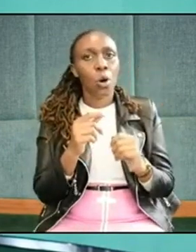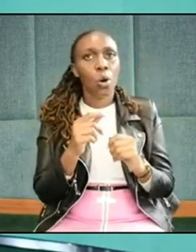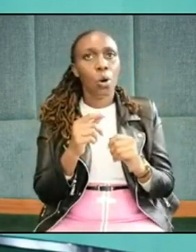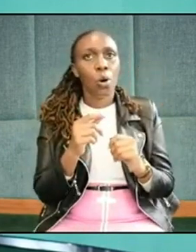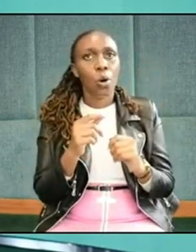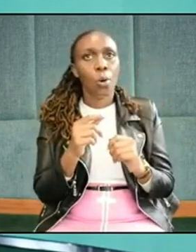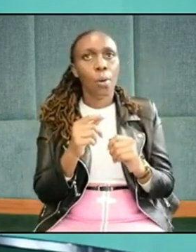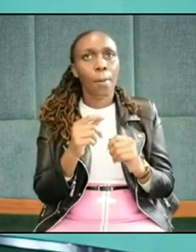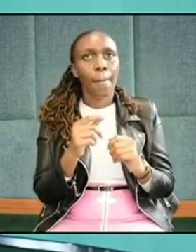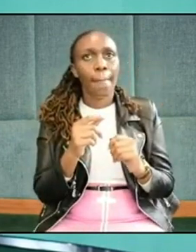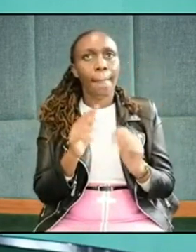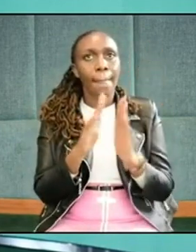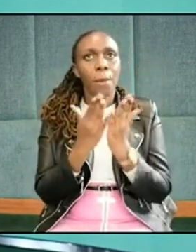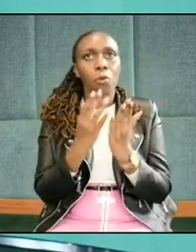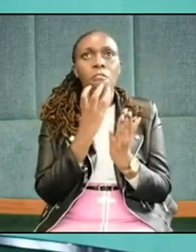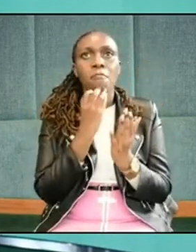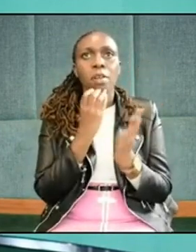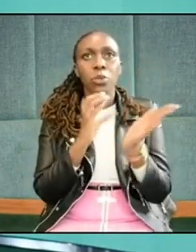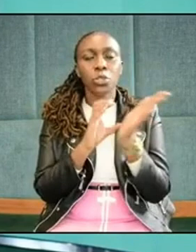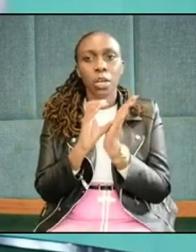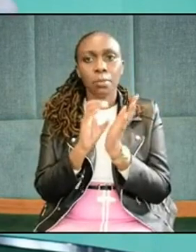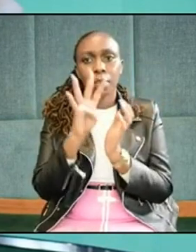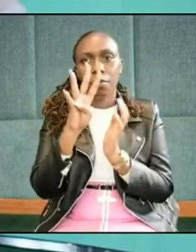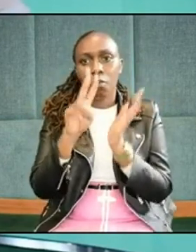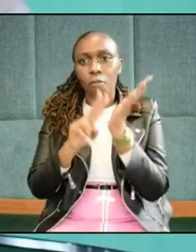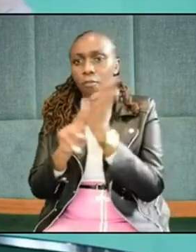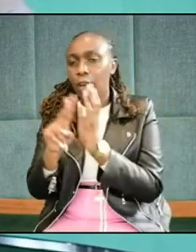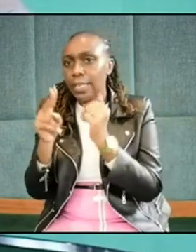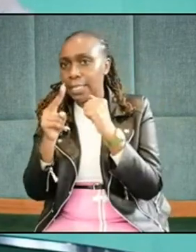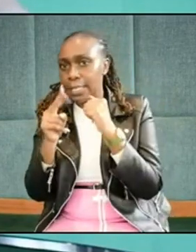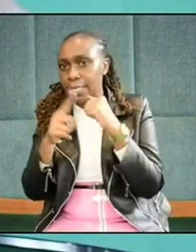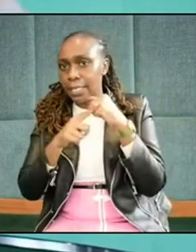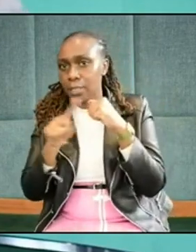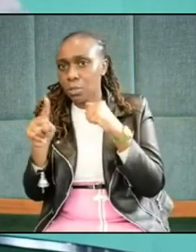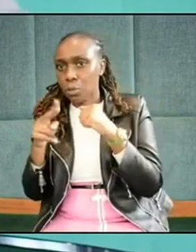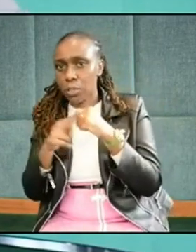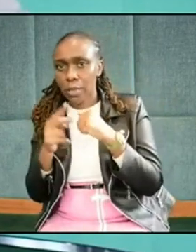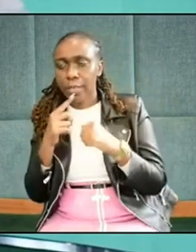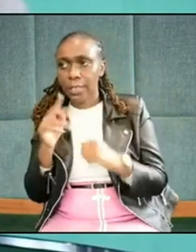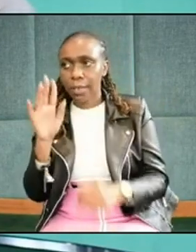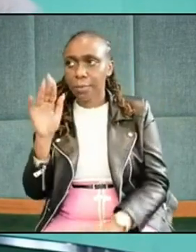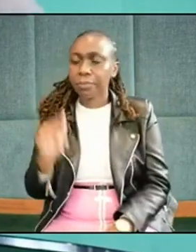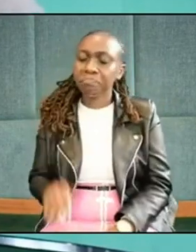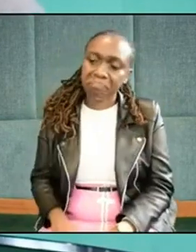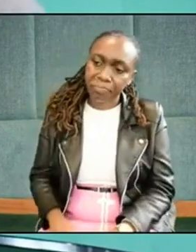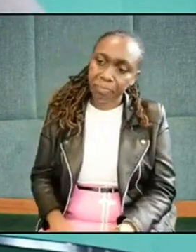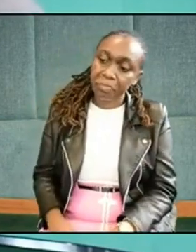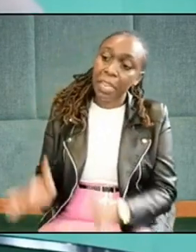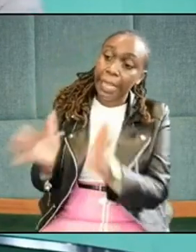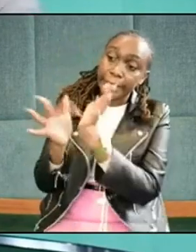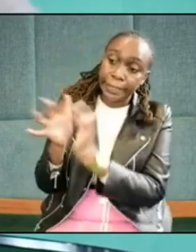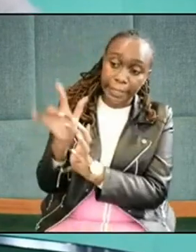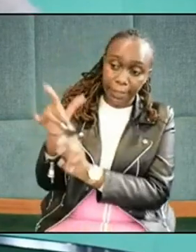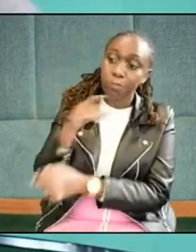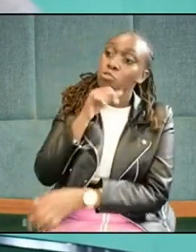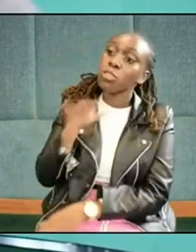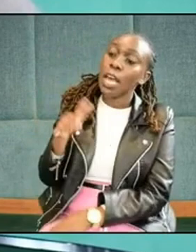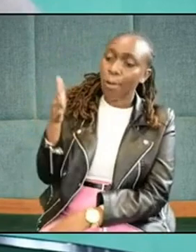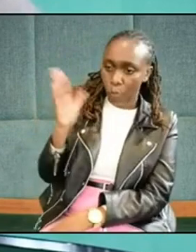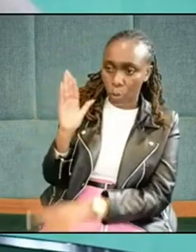chapter 4, verses 6 and 7. He says, he takes him up and he says, if you are the Son of God, do